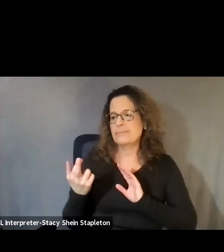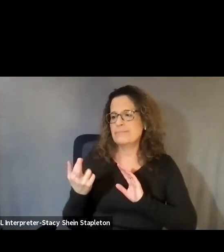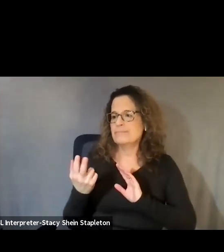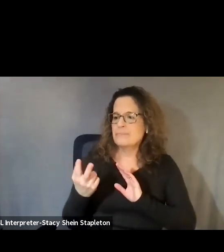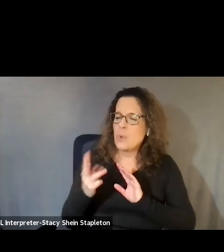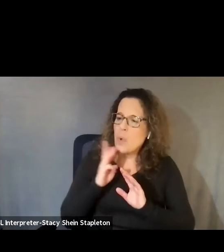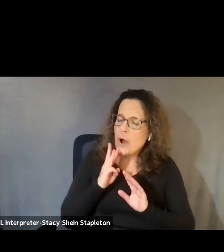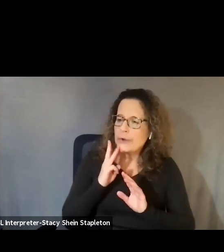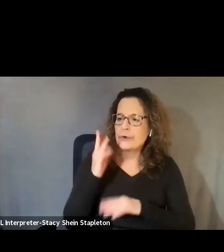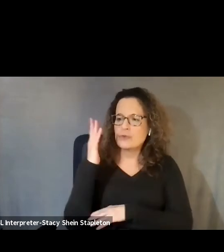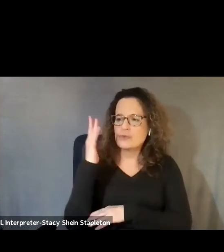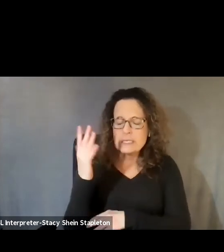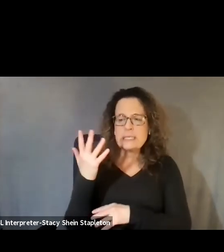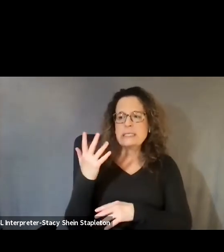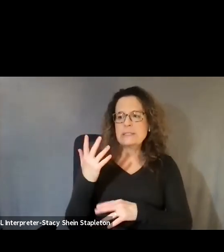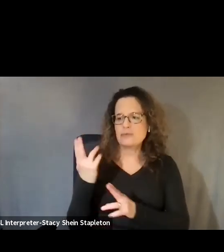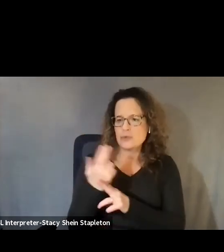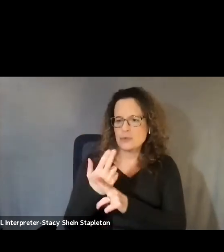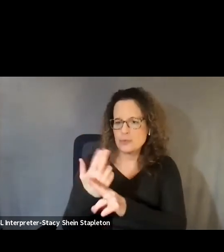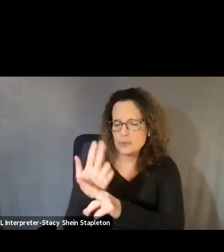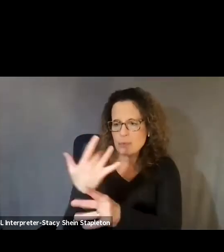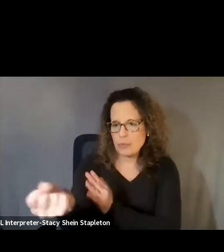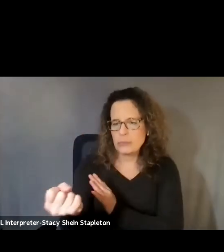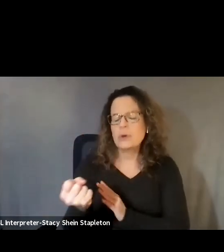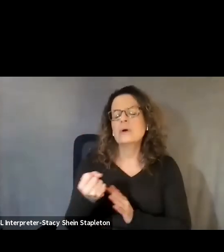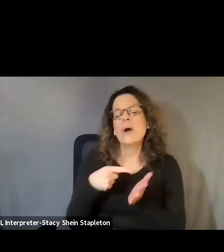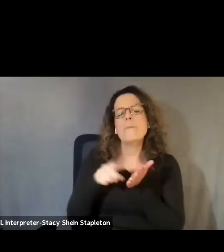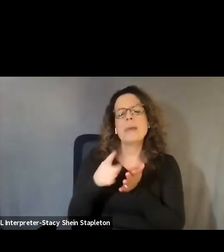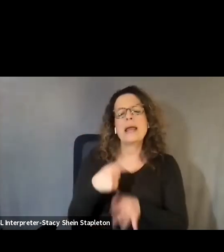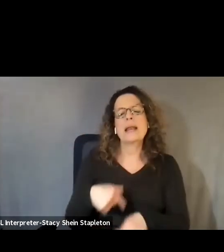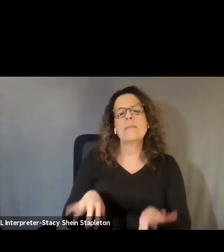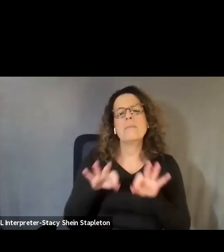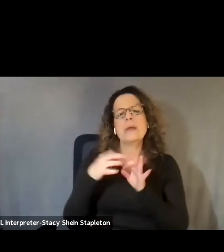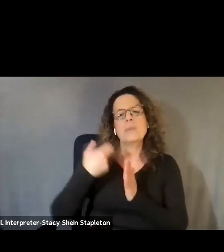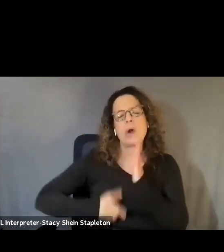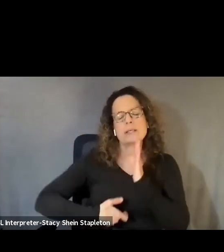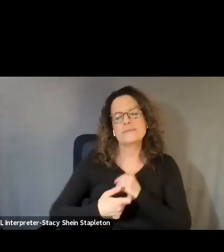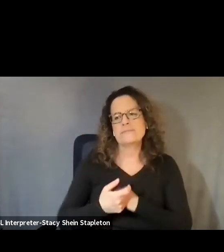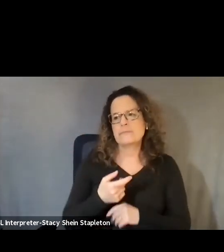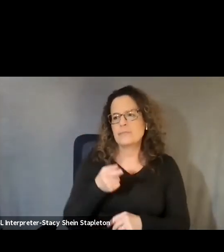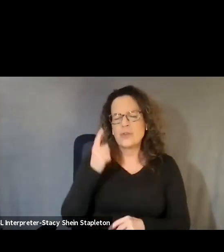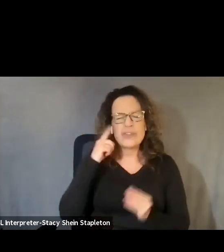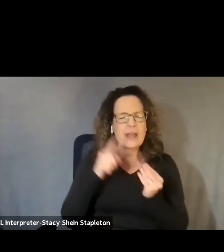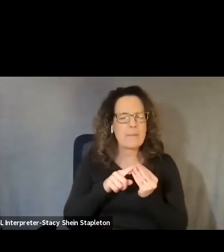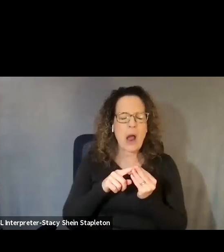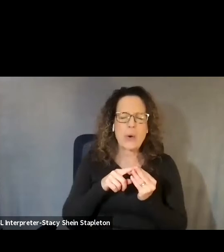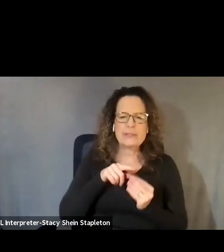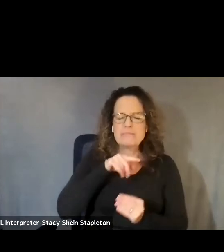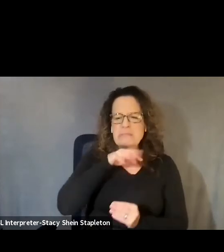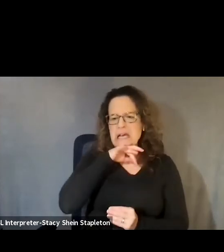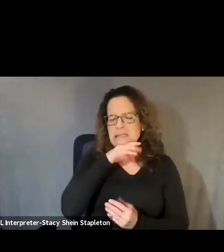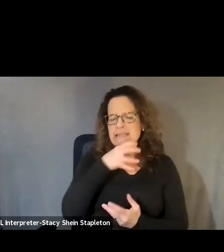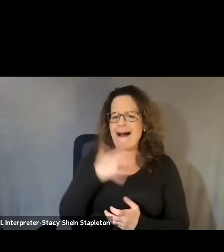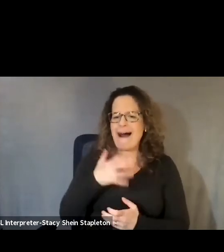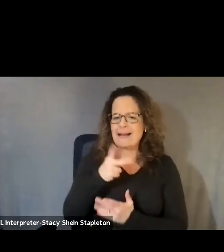price. If you take a look at where our toxic hotspots are around the Great Lakes, it's not an accident that